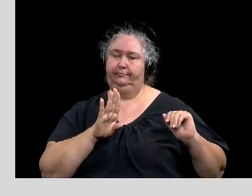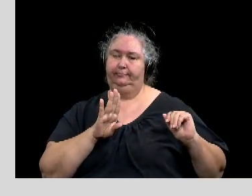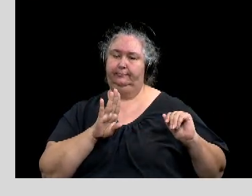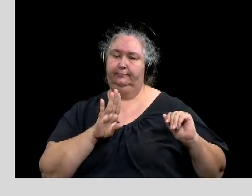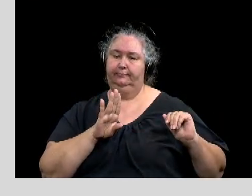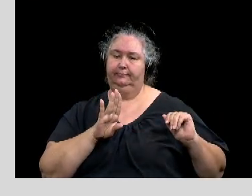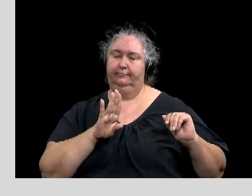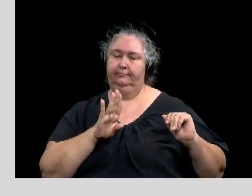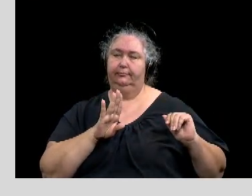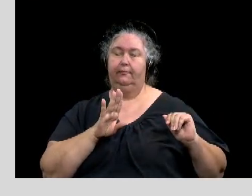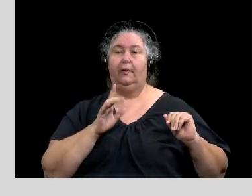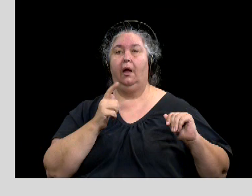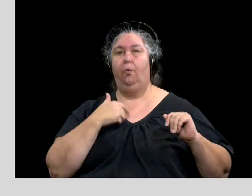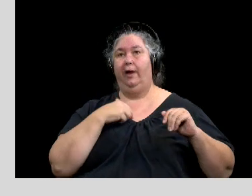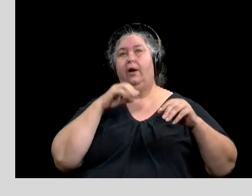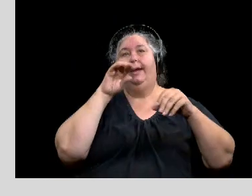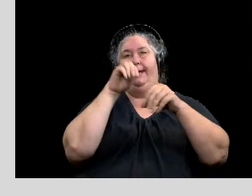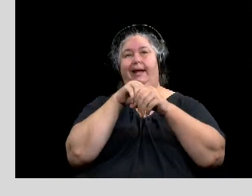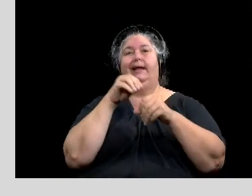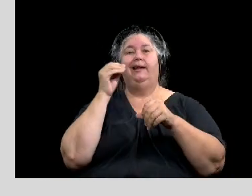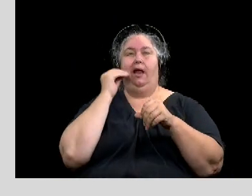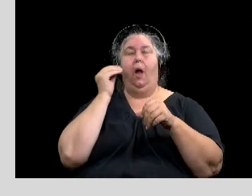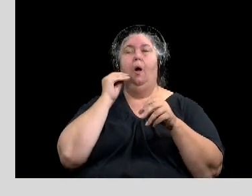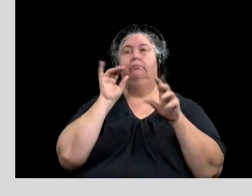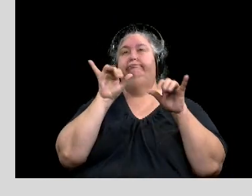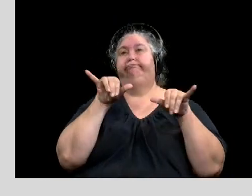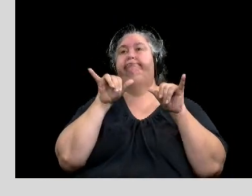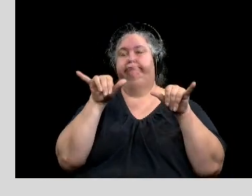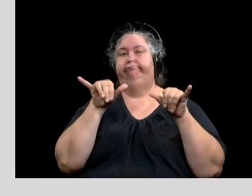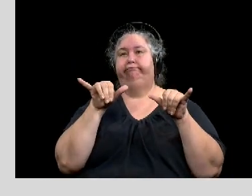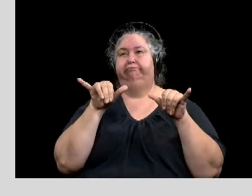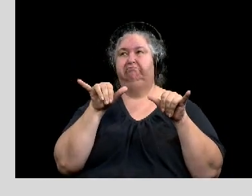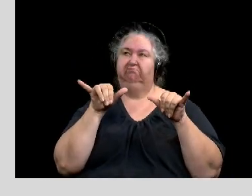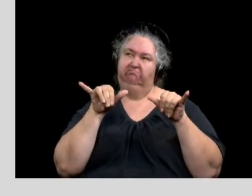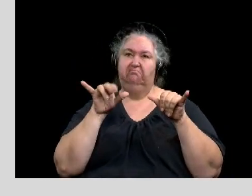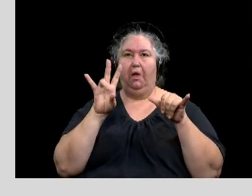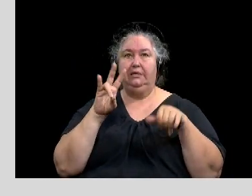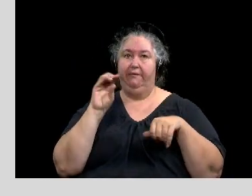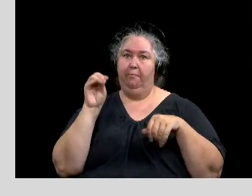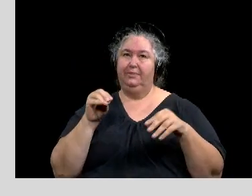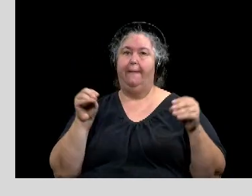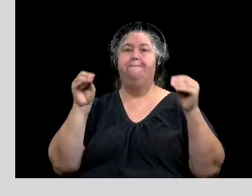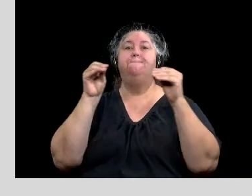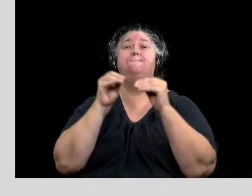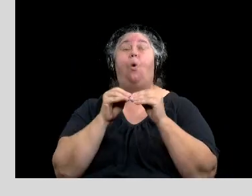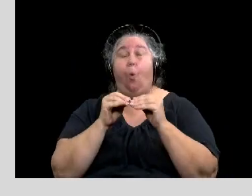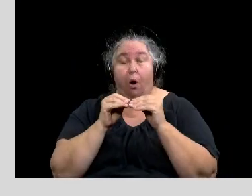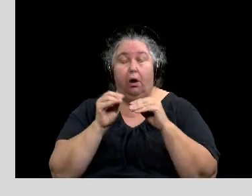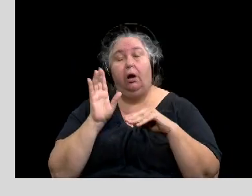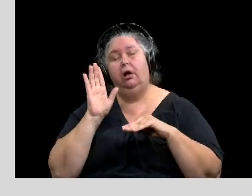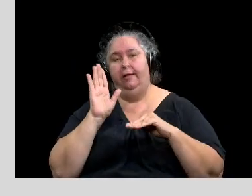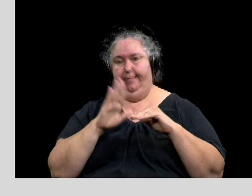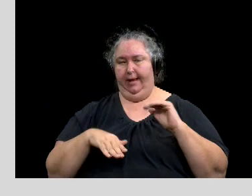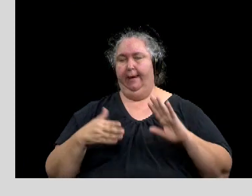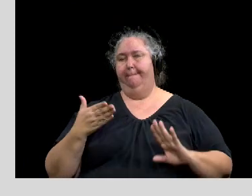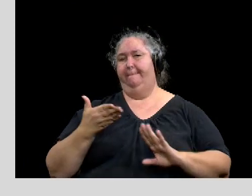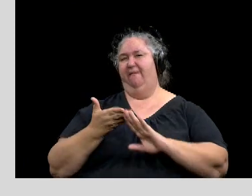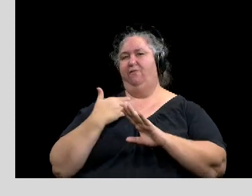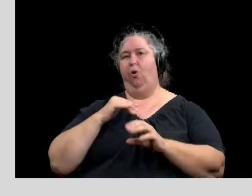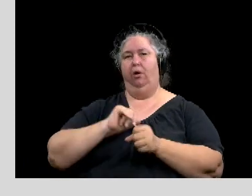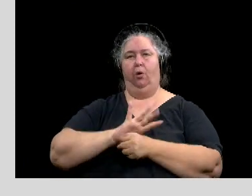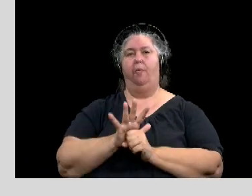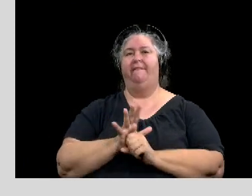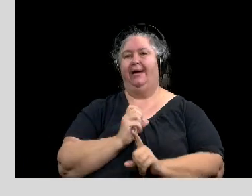we are in homes in our places of residence about 7% more than the baseline before the pandemic